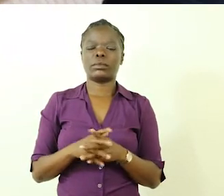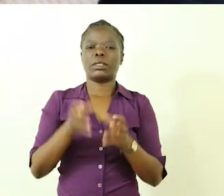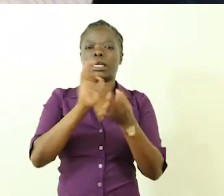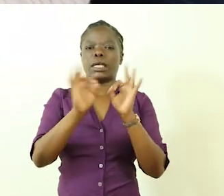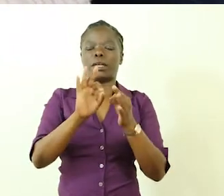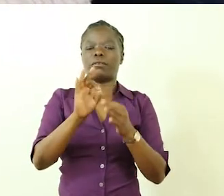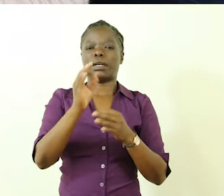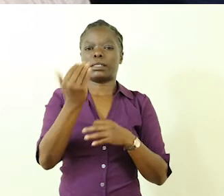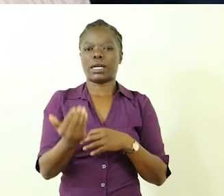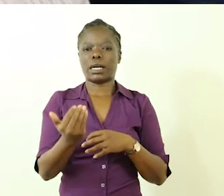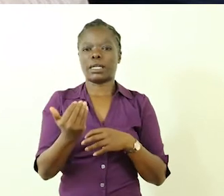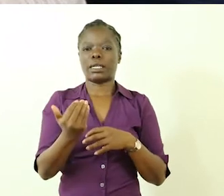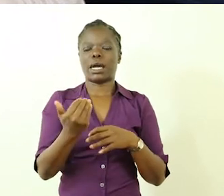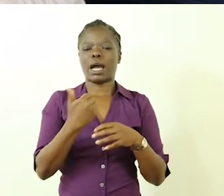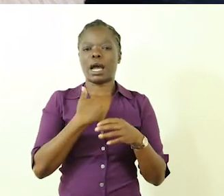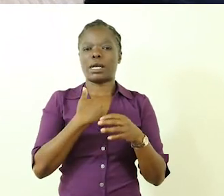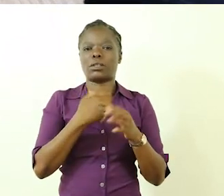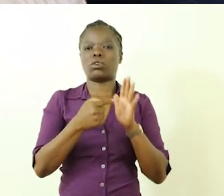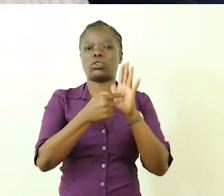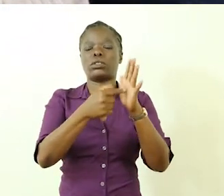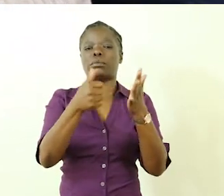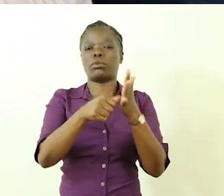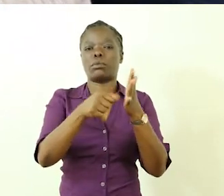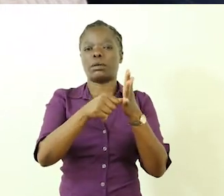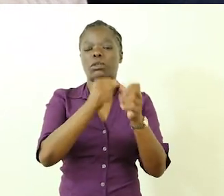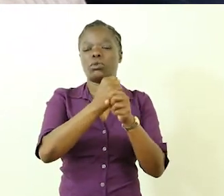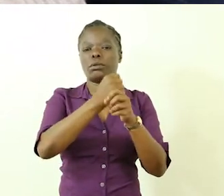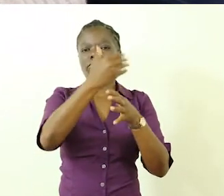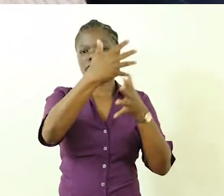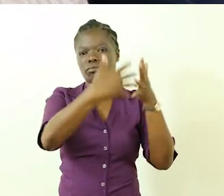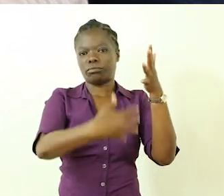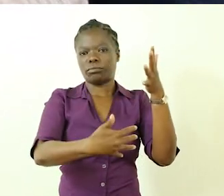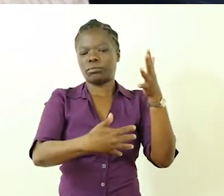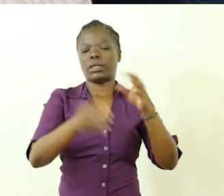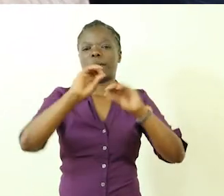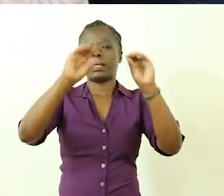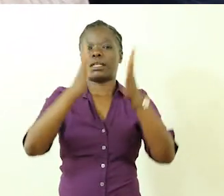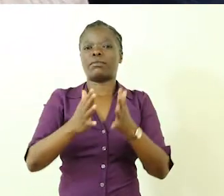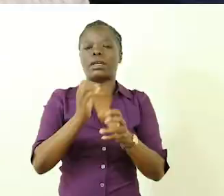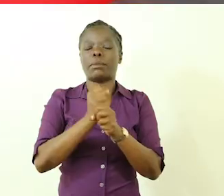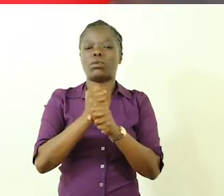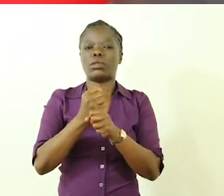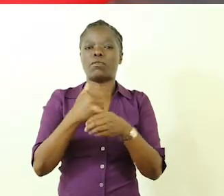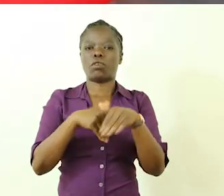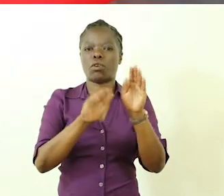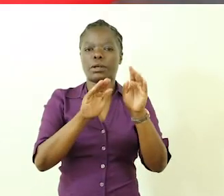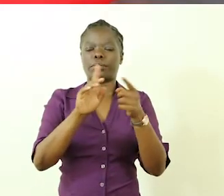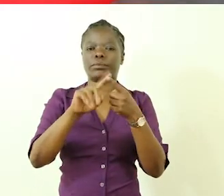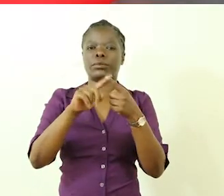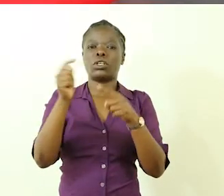If a child has or shows difficulties in doing the above, the intervener may do the